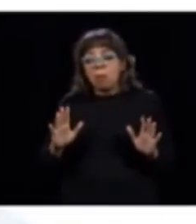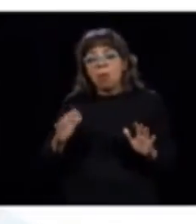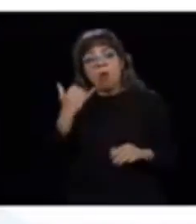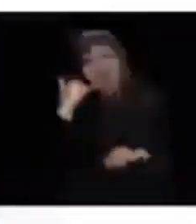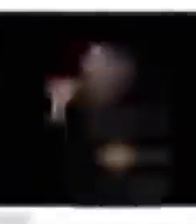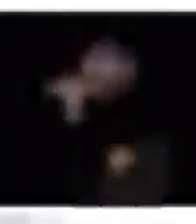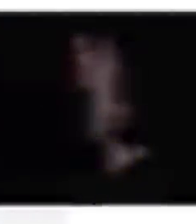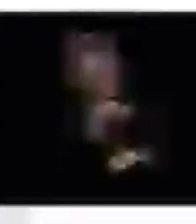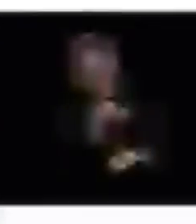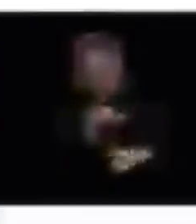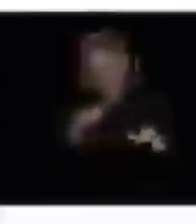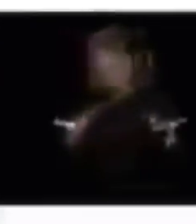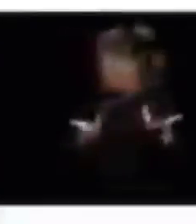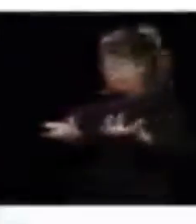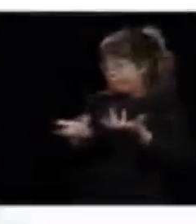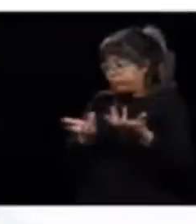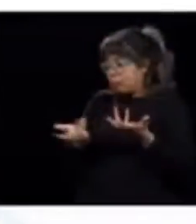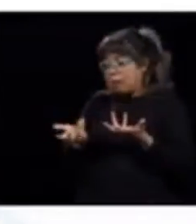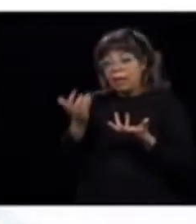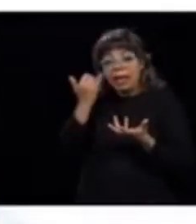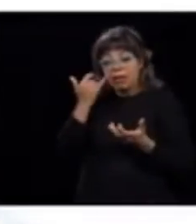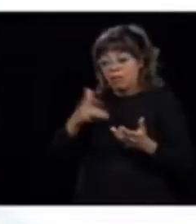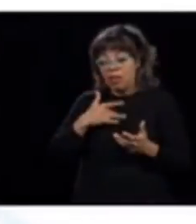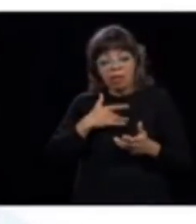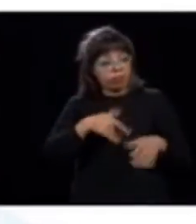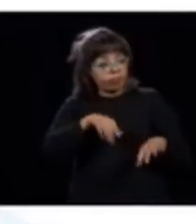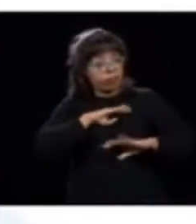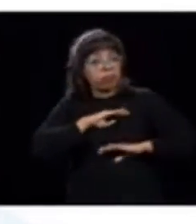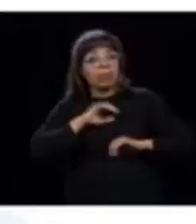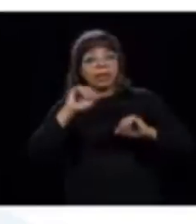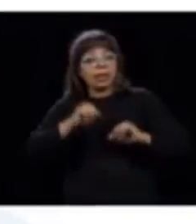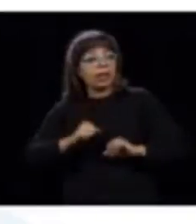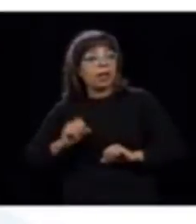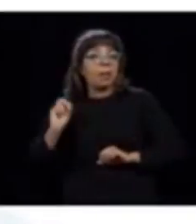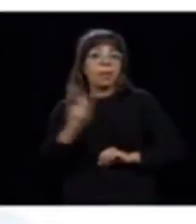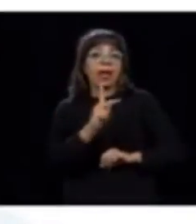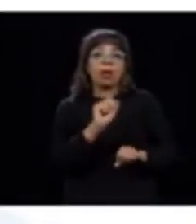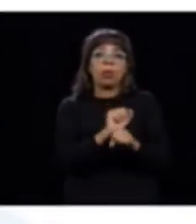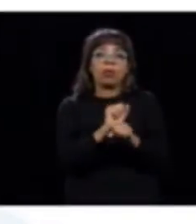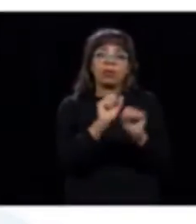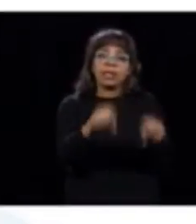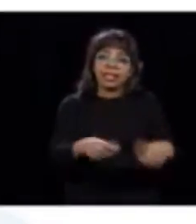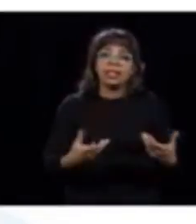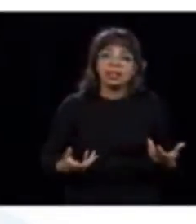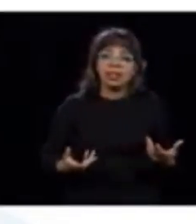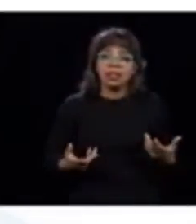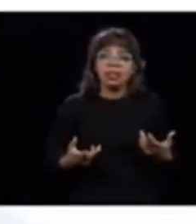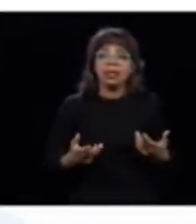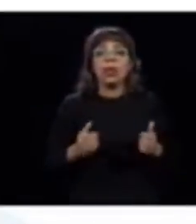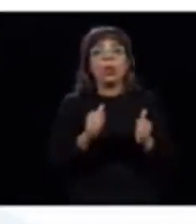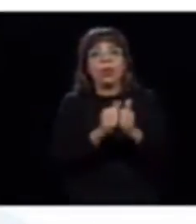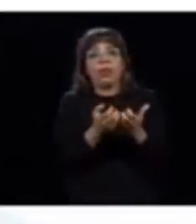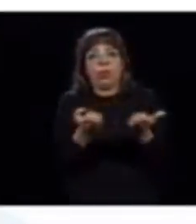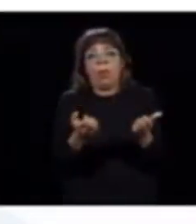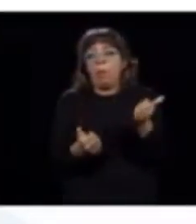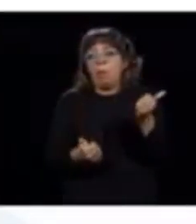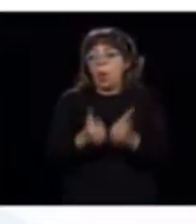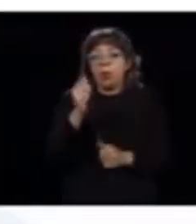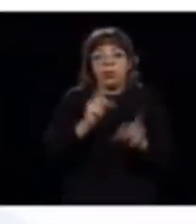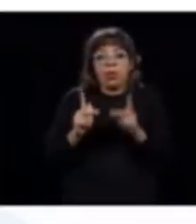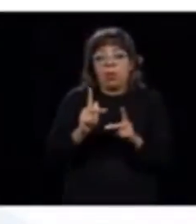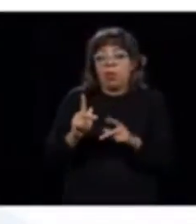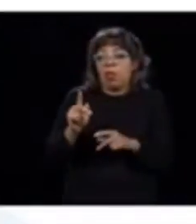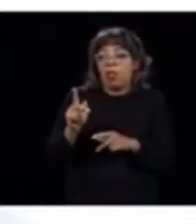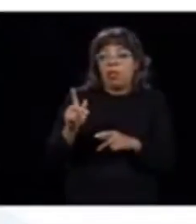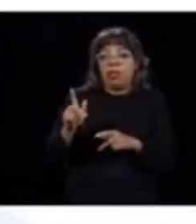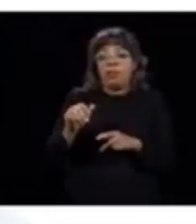work with the protective equipment. so most of the workers that are away from work